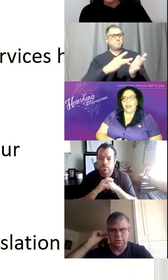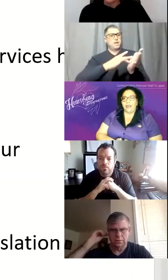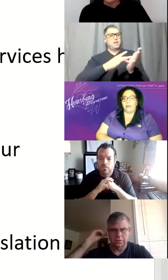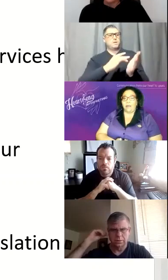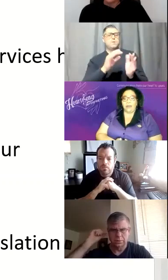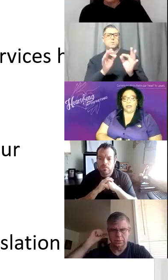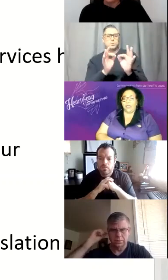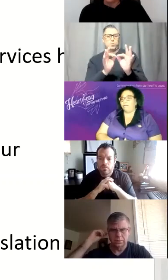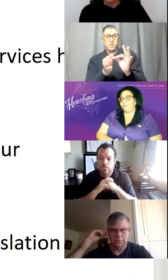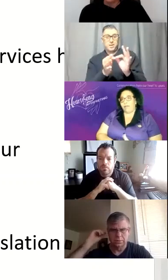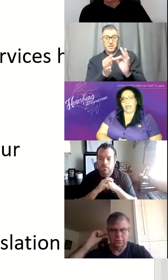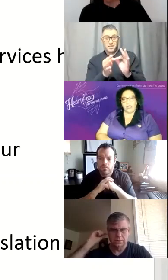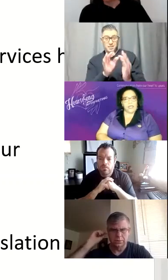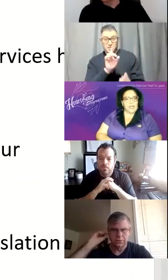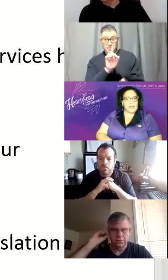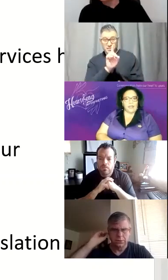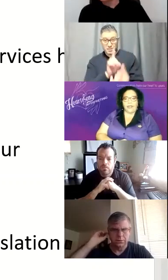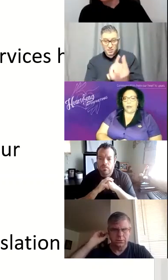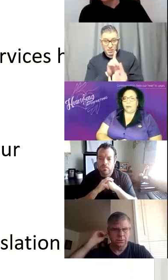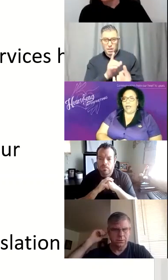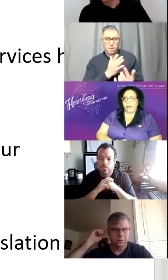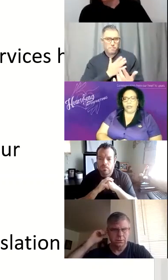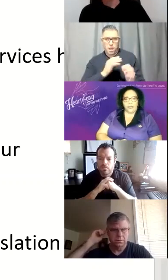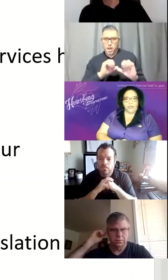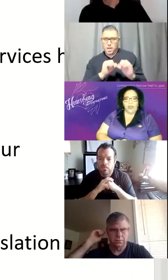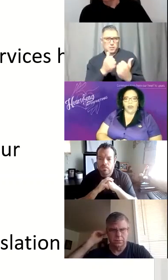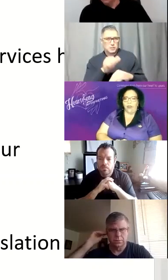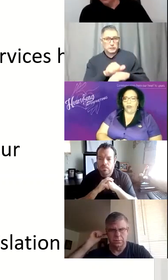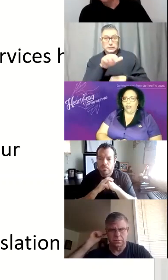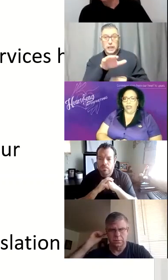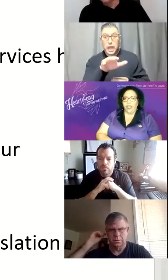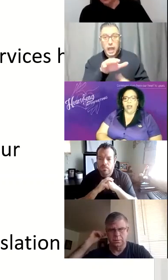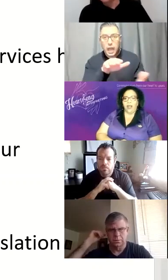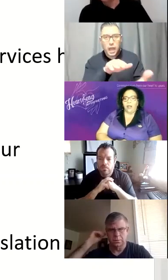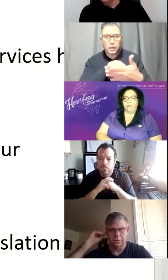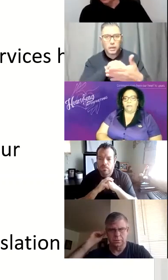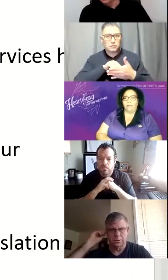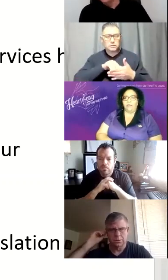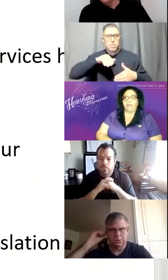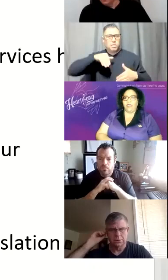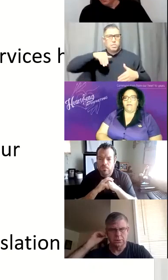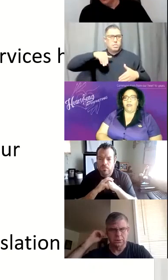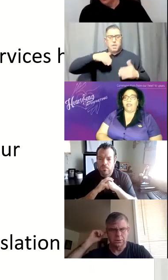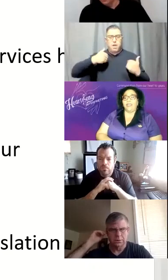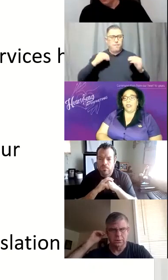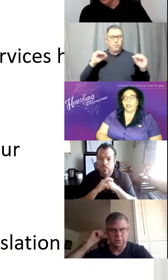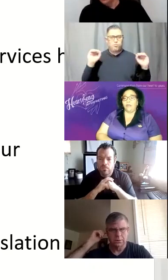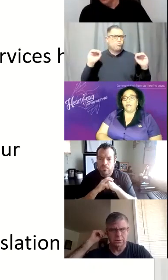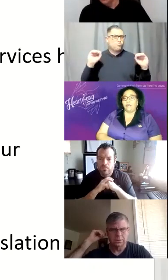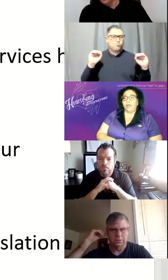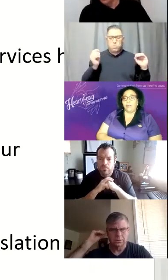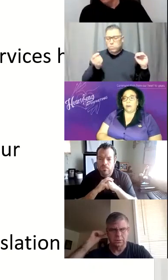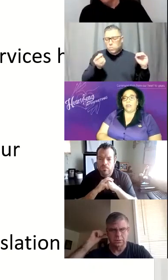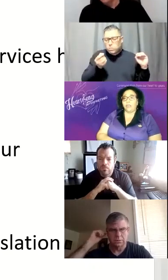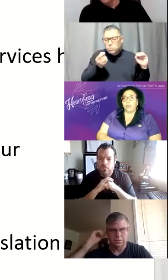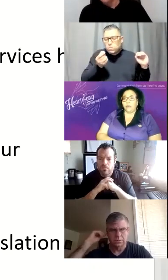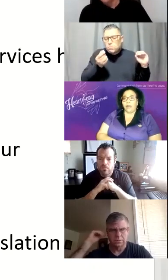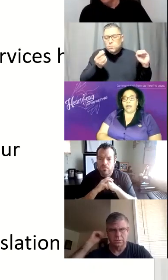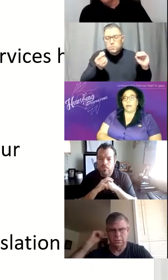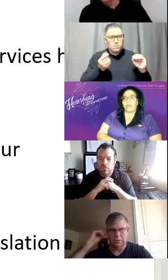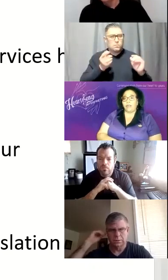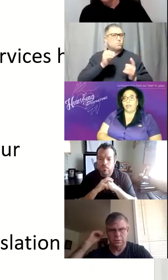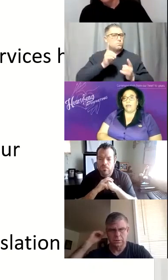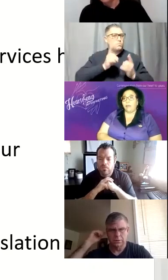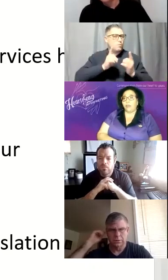interpreting in person, my agency hasn't sent anybody out to do that at all. We've done very little in-person